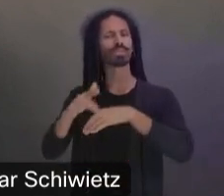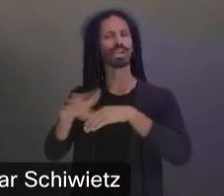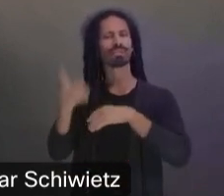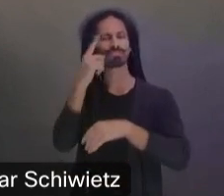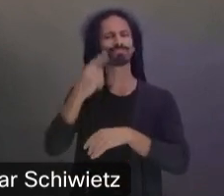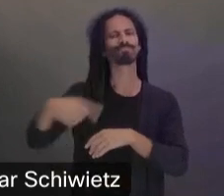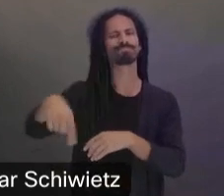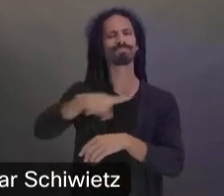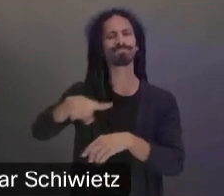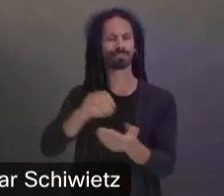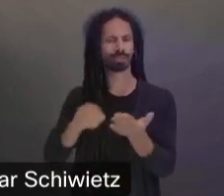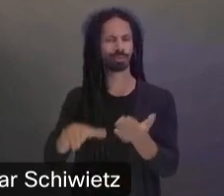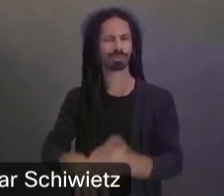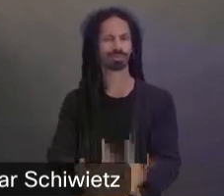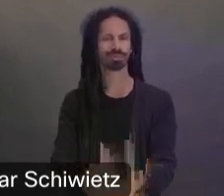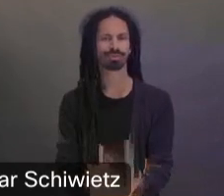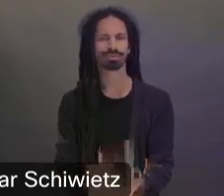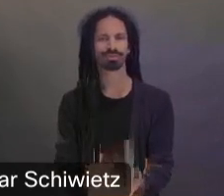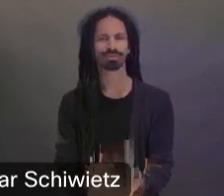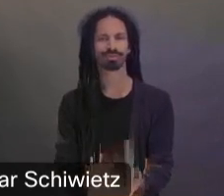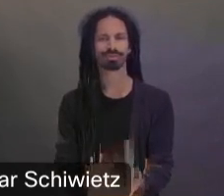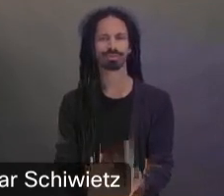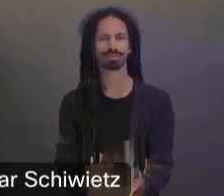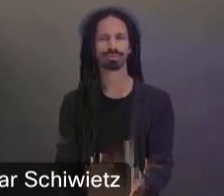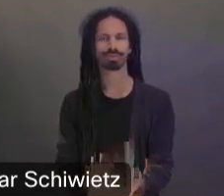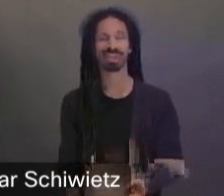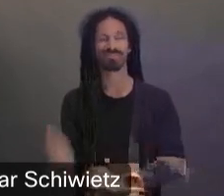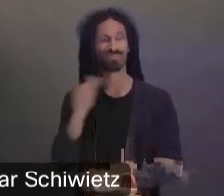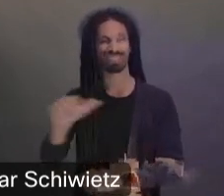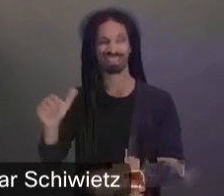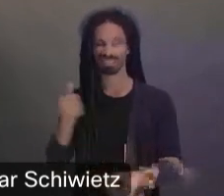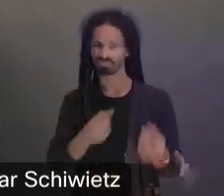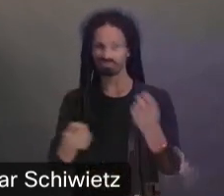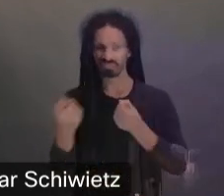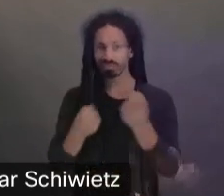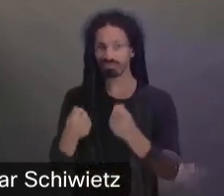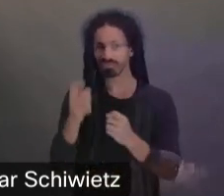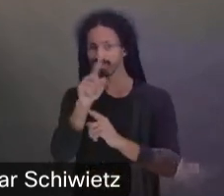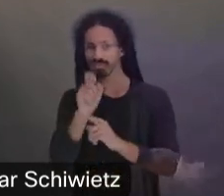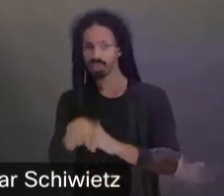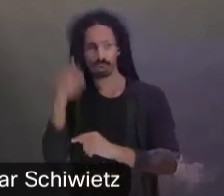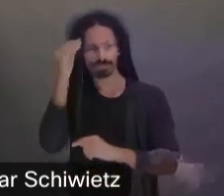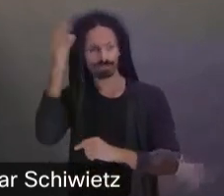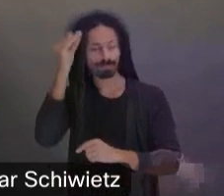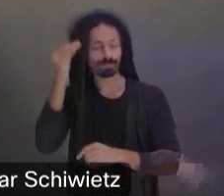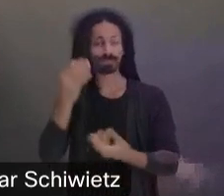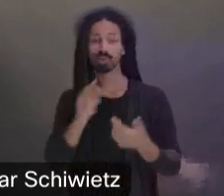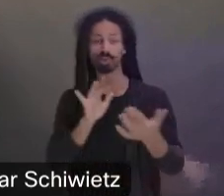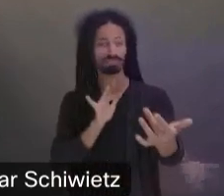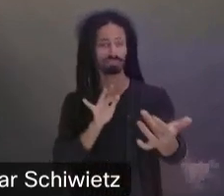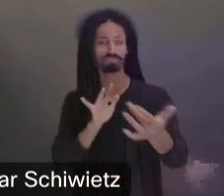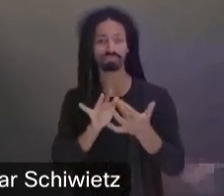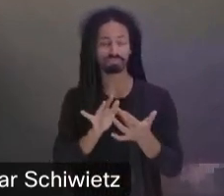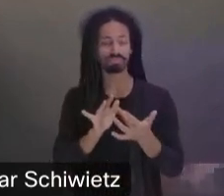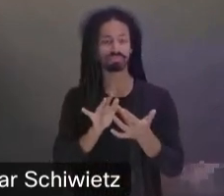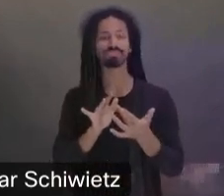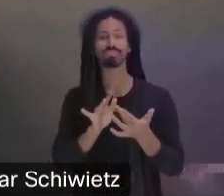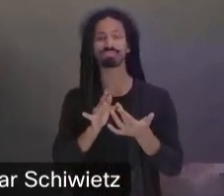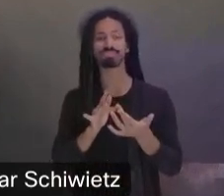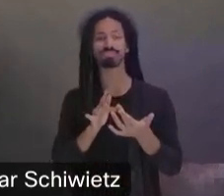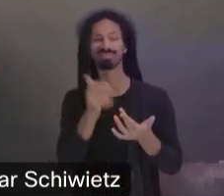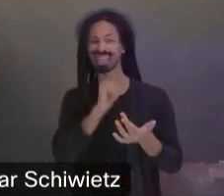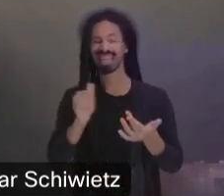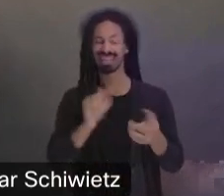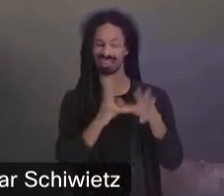student. If you have any questions or would like to touch base on any of the ideas or concepts I mentioned